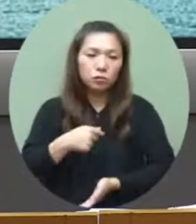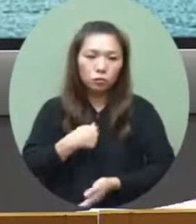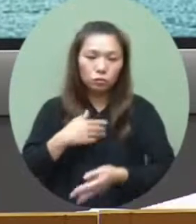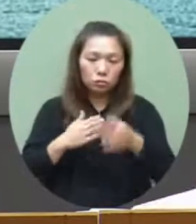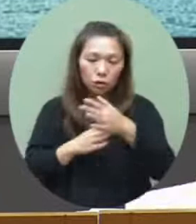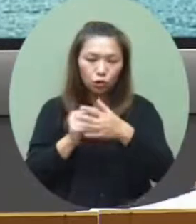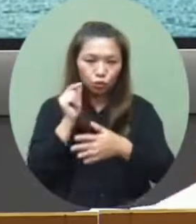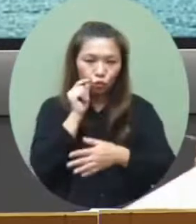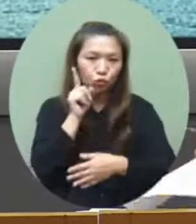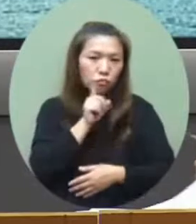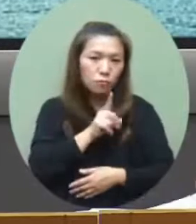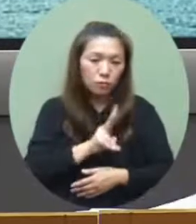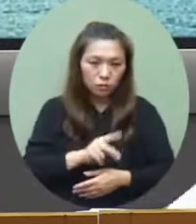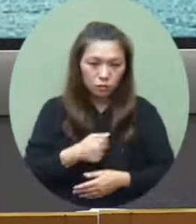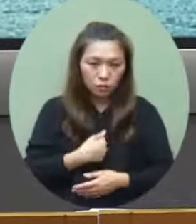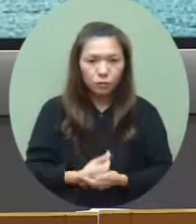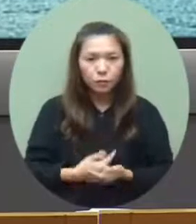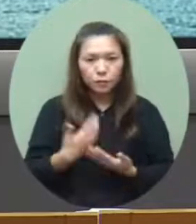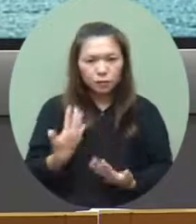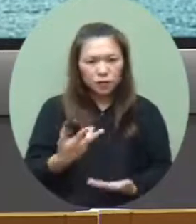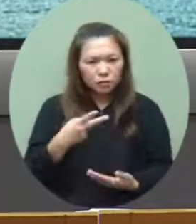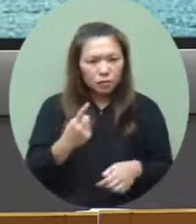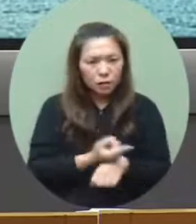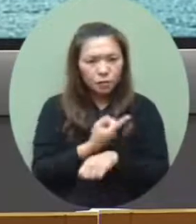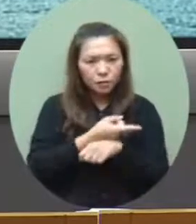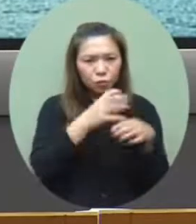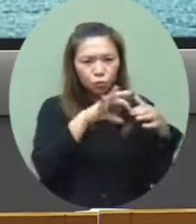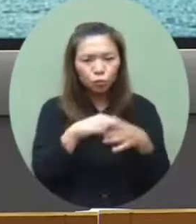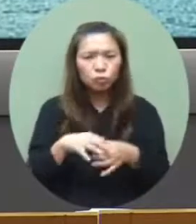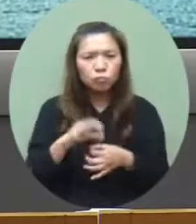class, also 3